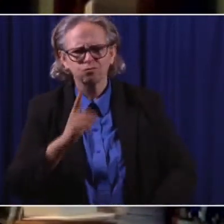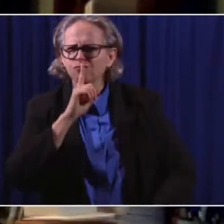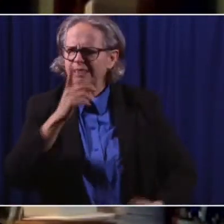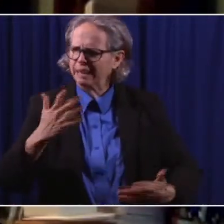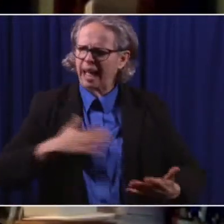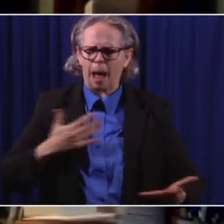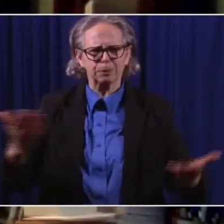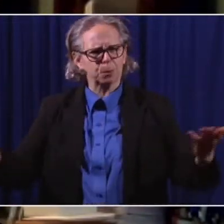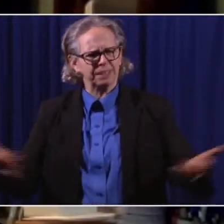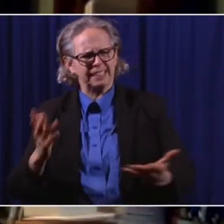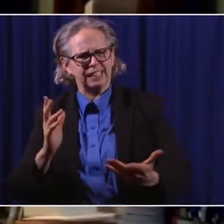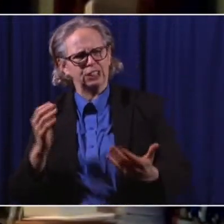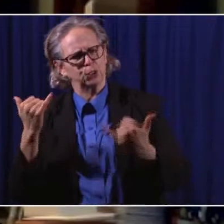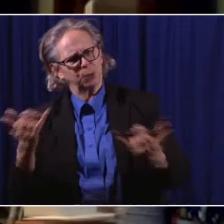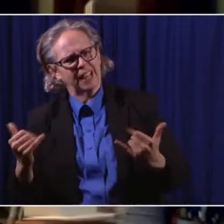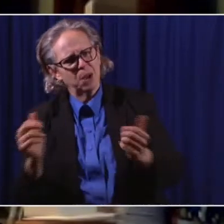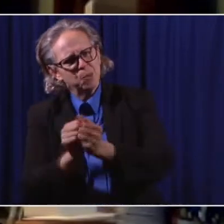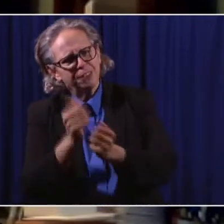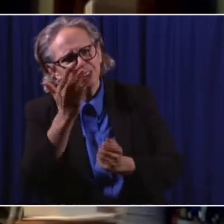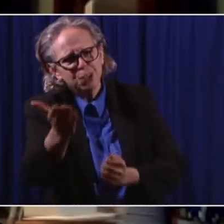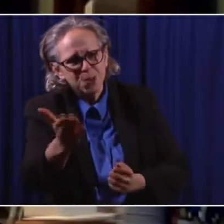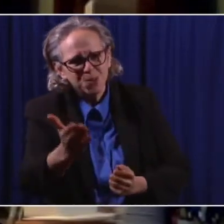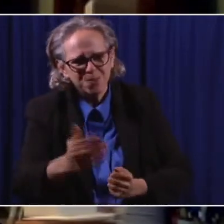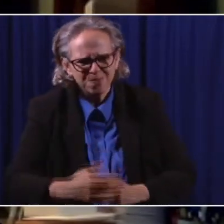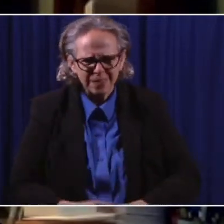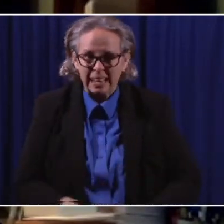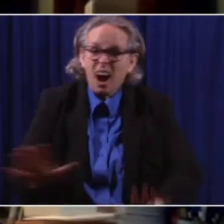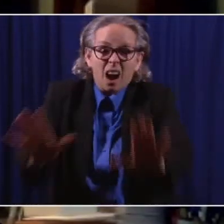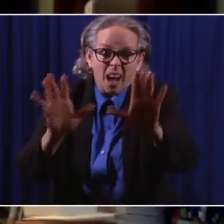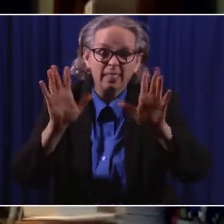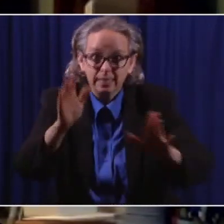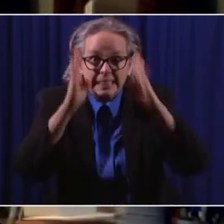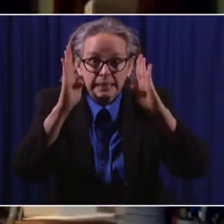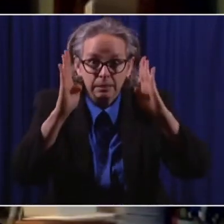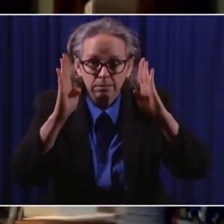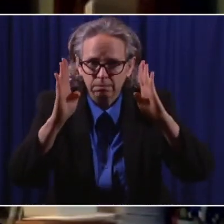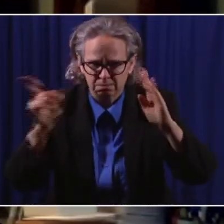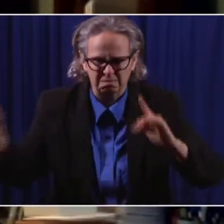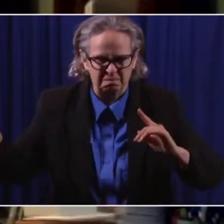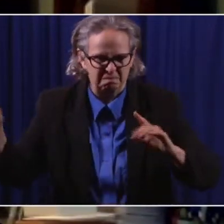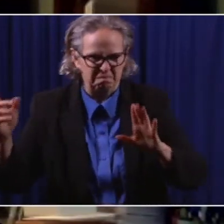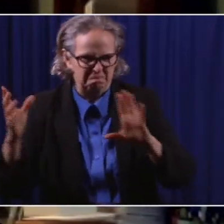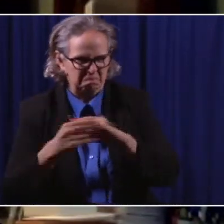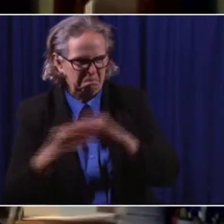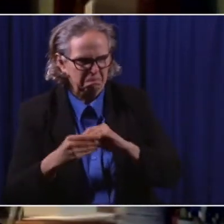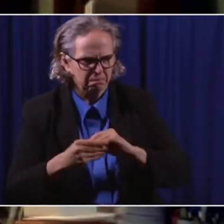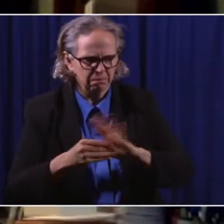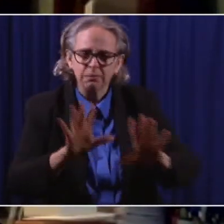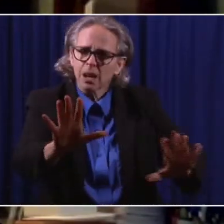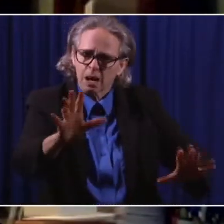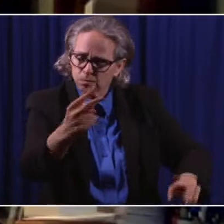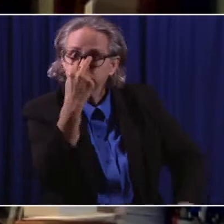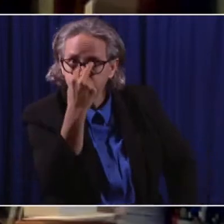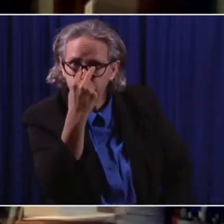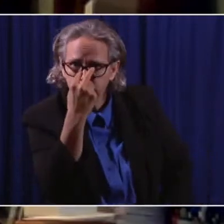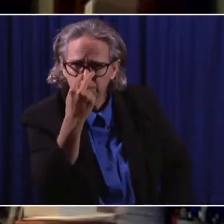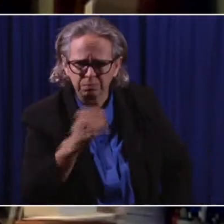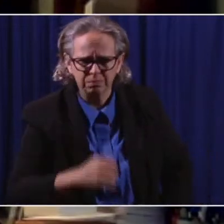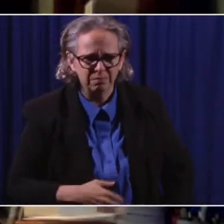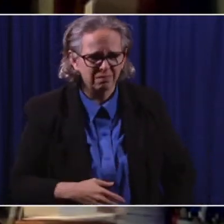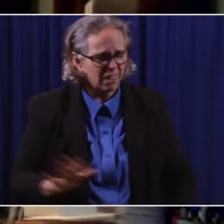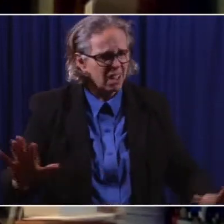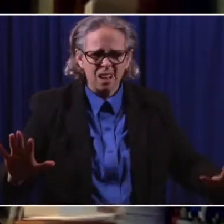presser today. Listen, I think the easiest way to start this is to say, I thought I was